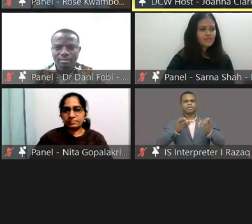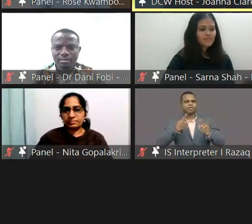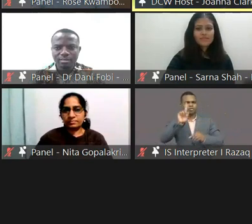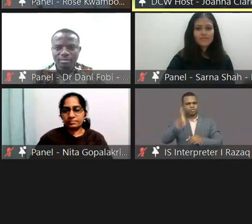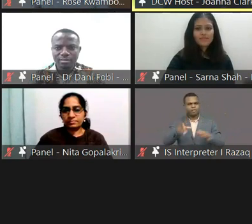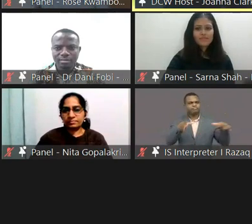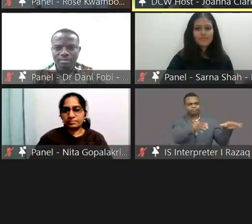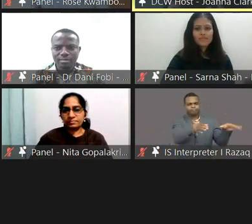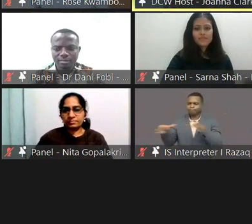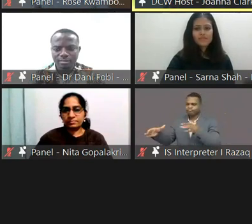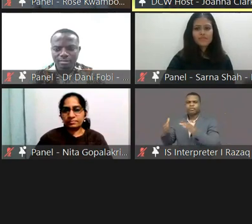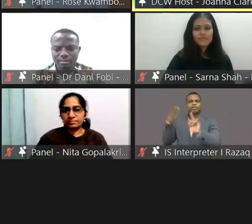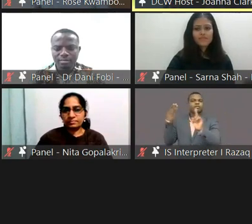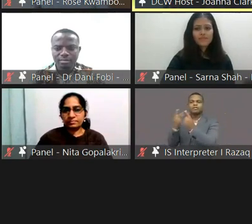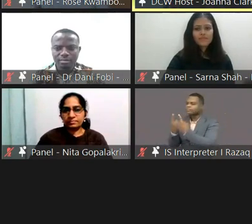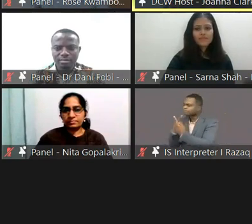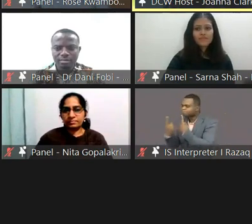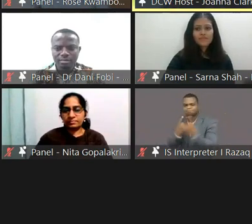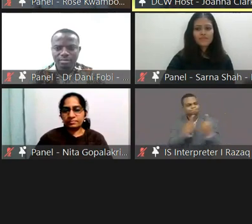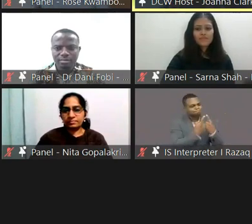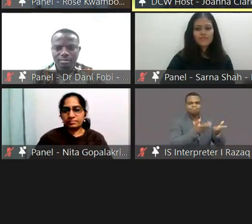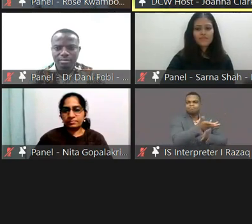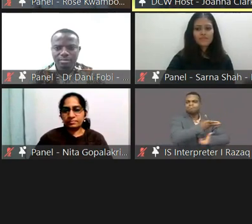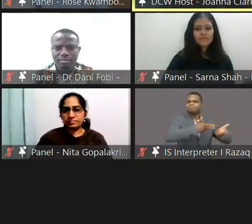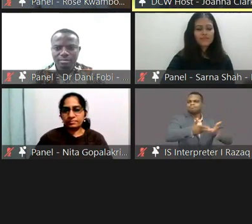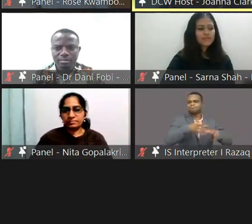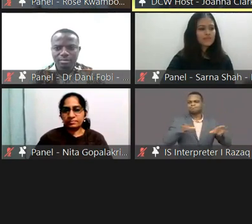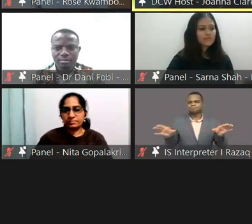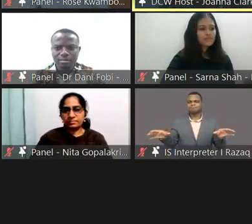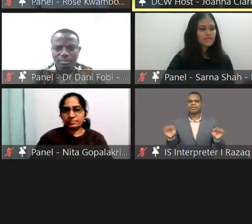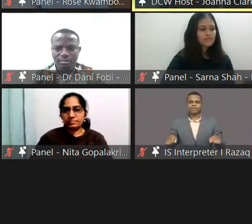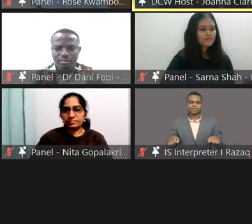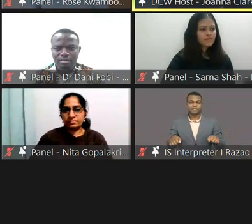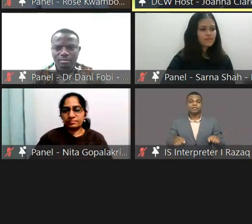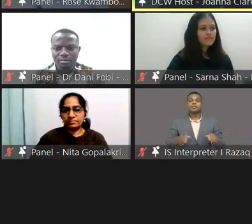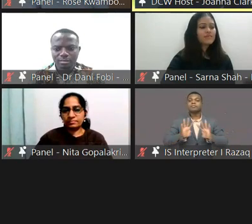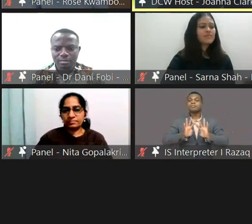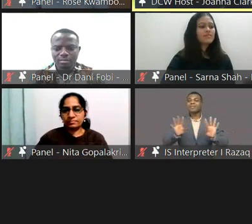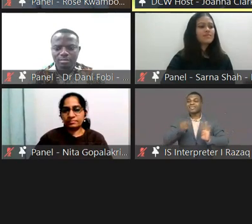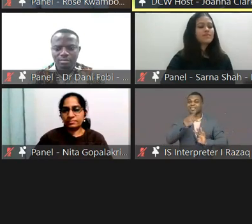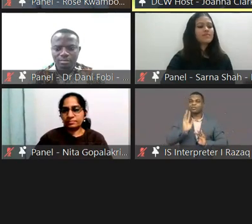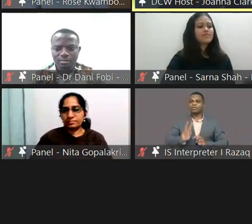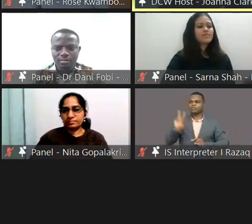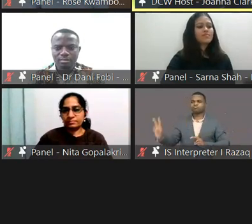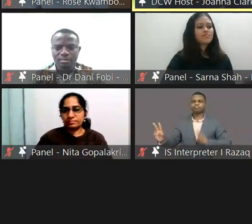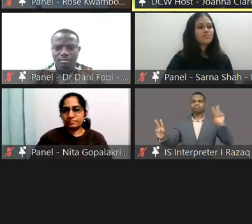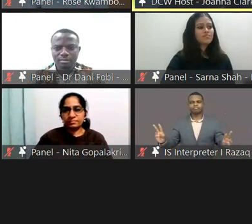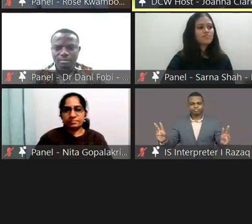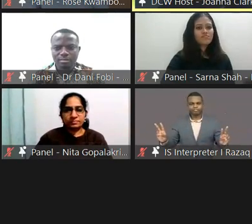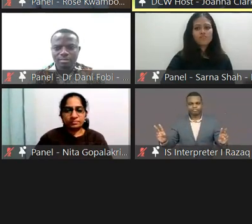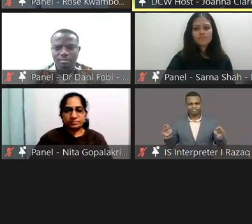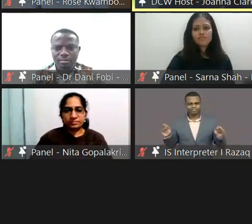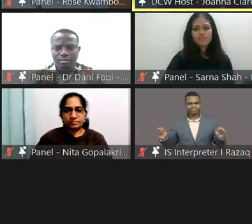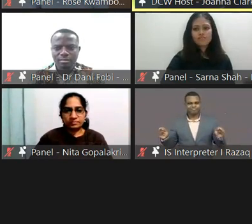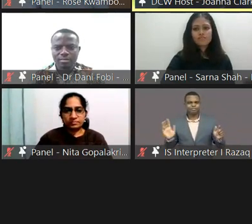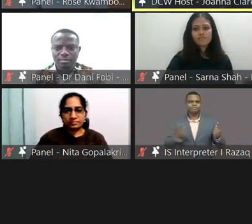will, if you all go there, we'll be in the rooms for about 20 minutes, and then we'll just come up and do a very short wrap